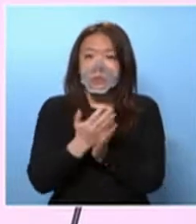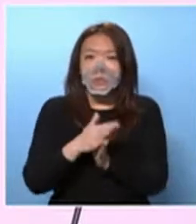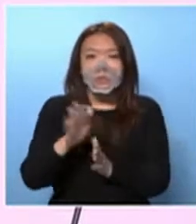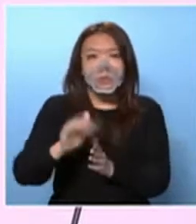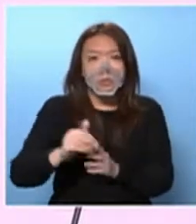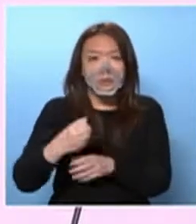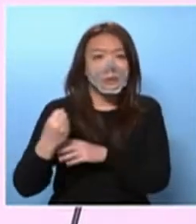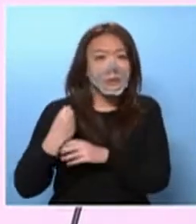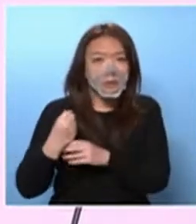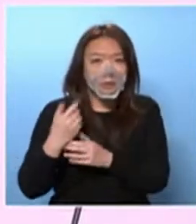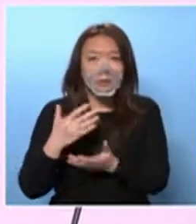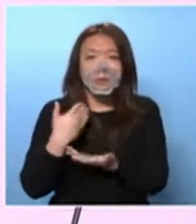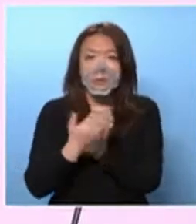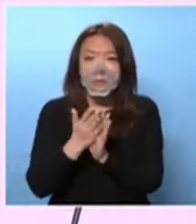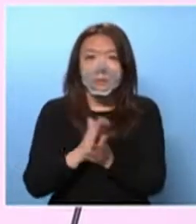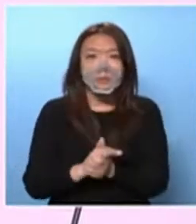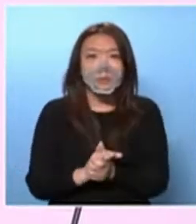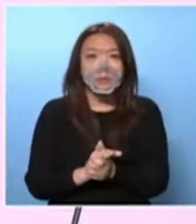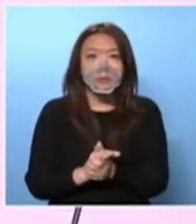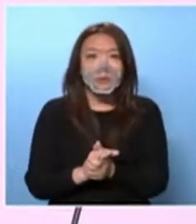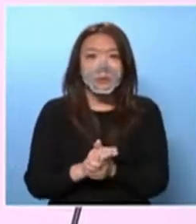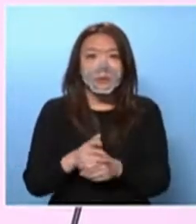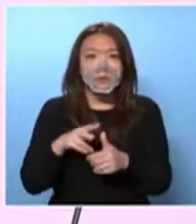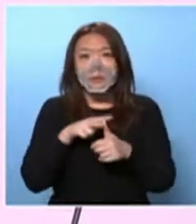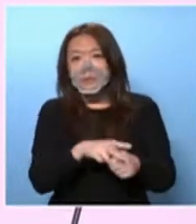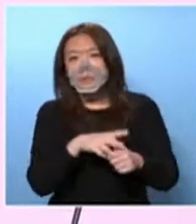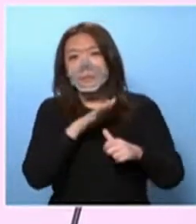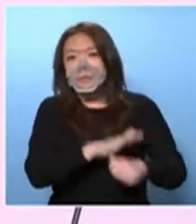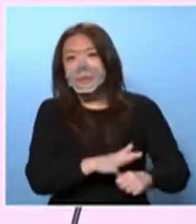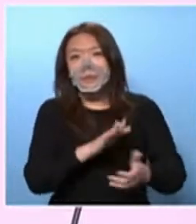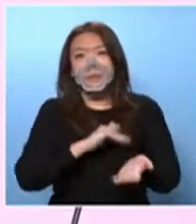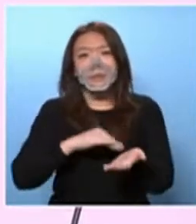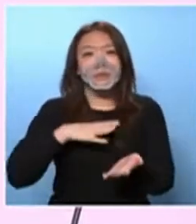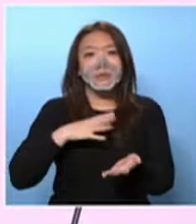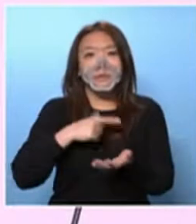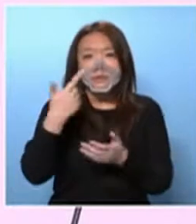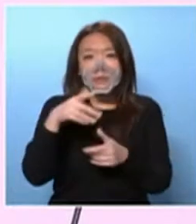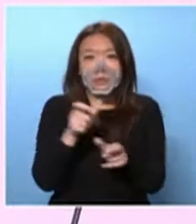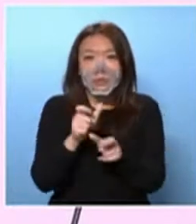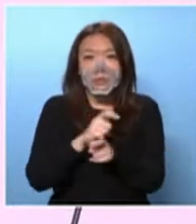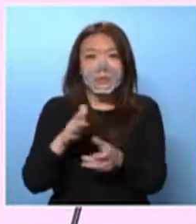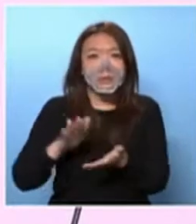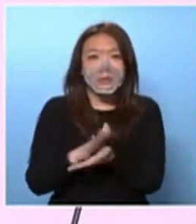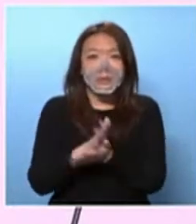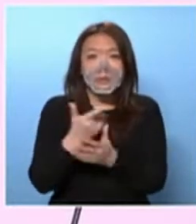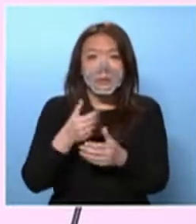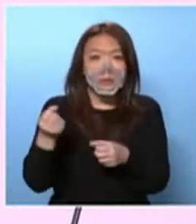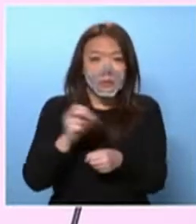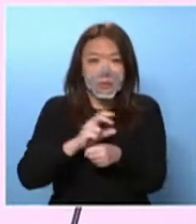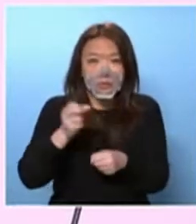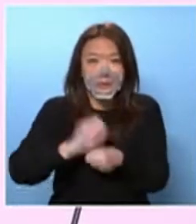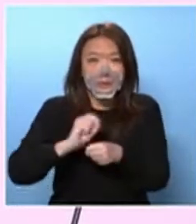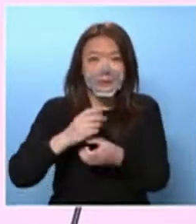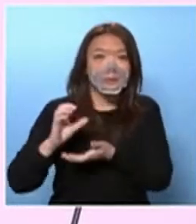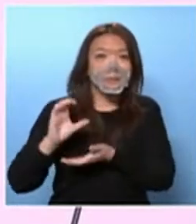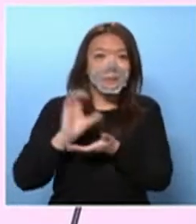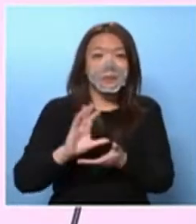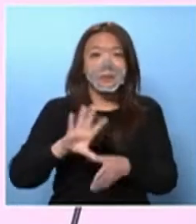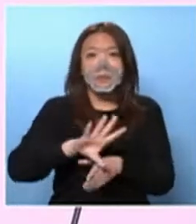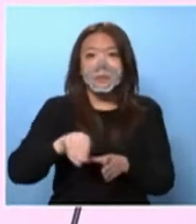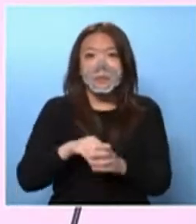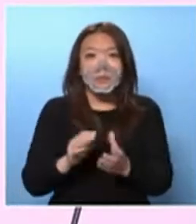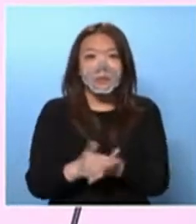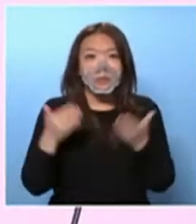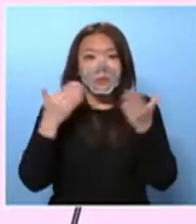will mobilize all available manpower and resources to contain and stabilize the epidemic. I will once again allocate